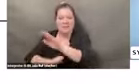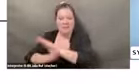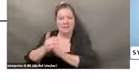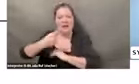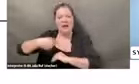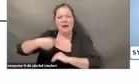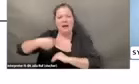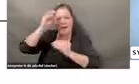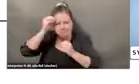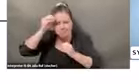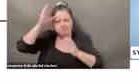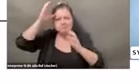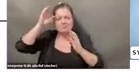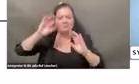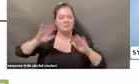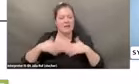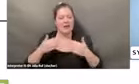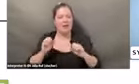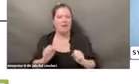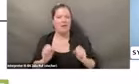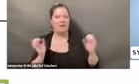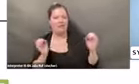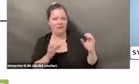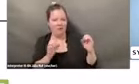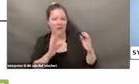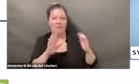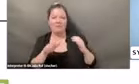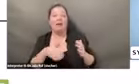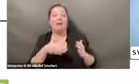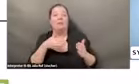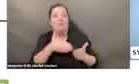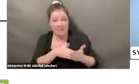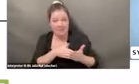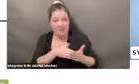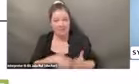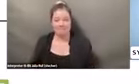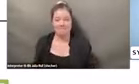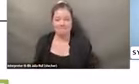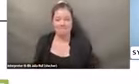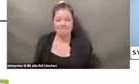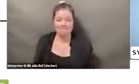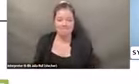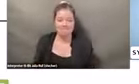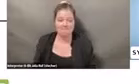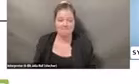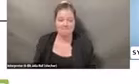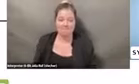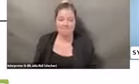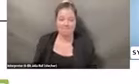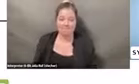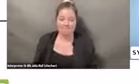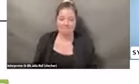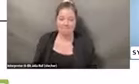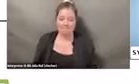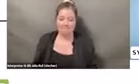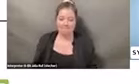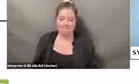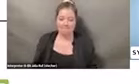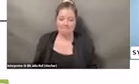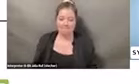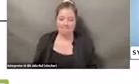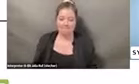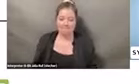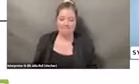actionable feedback on accessibility barriers. Of course, another